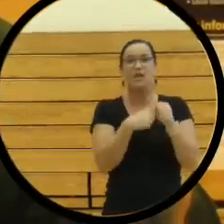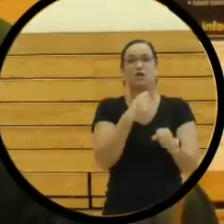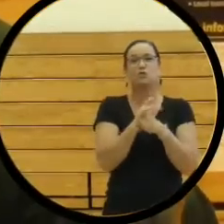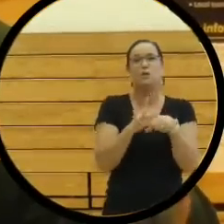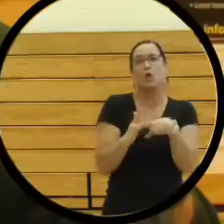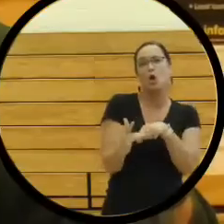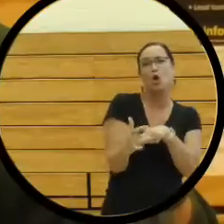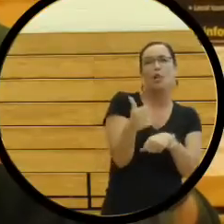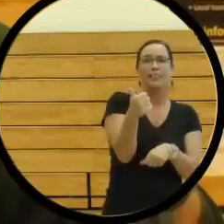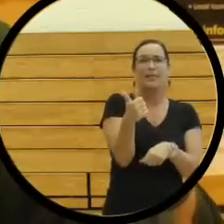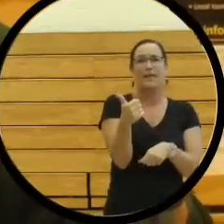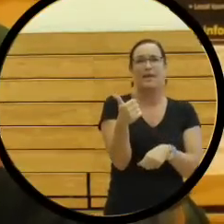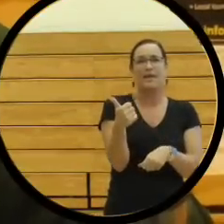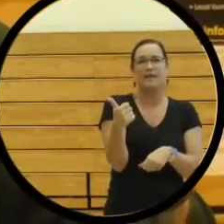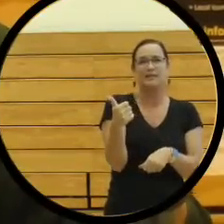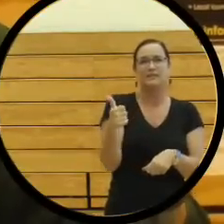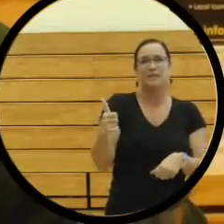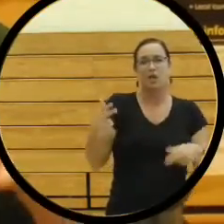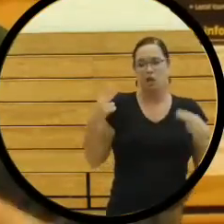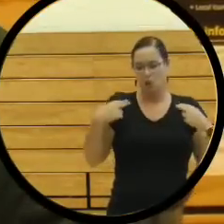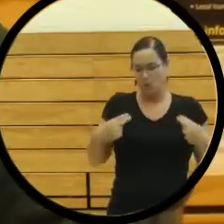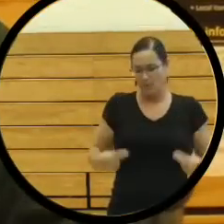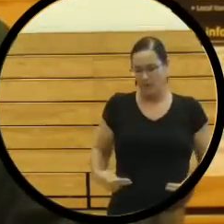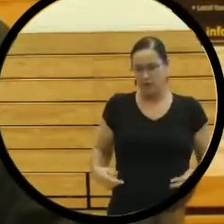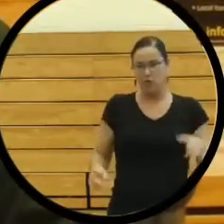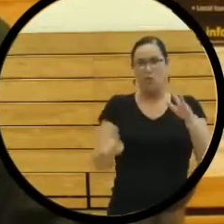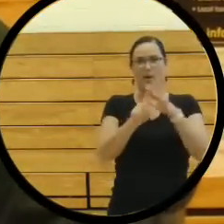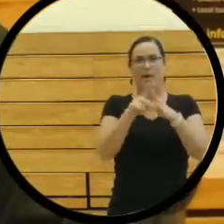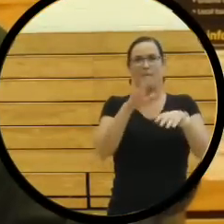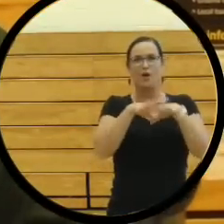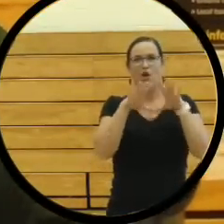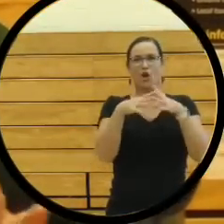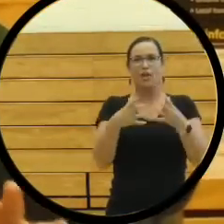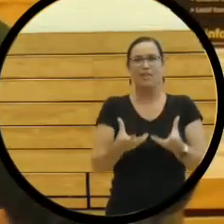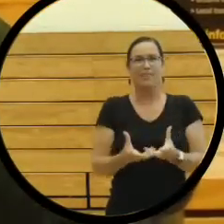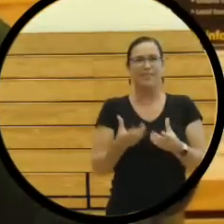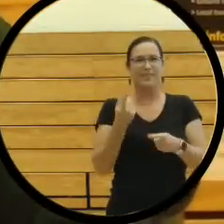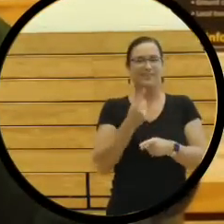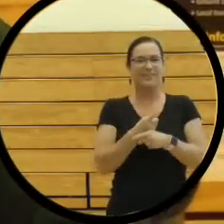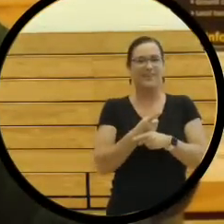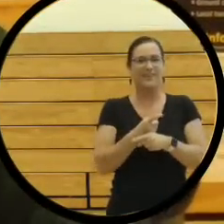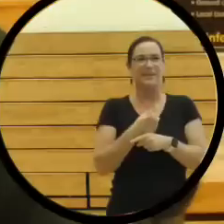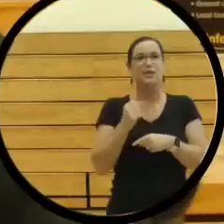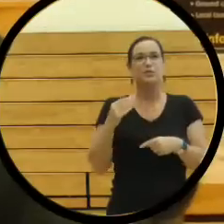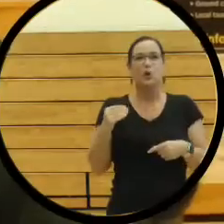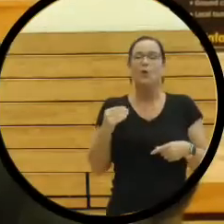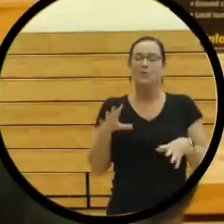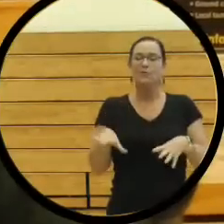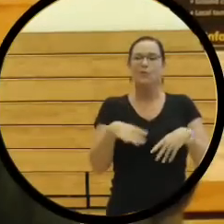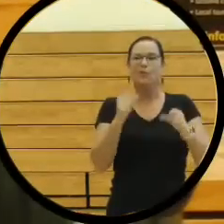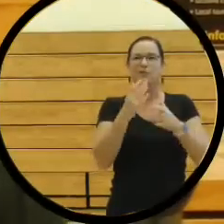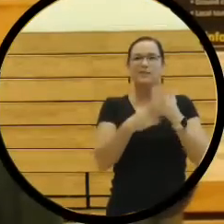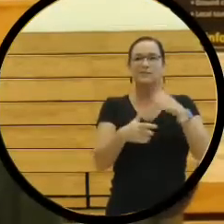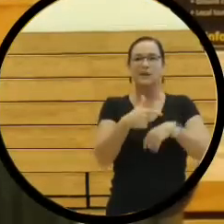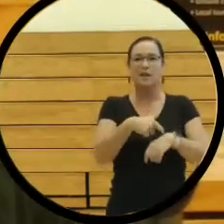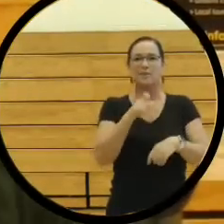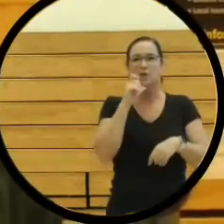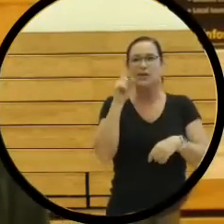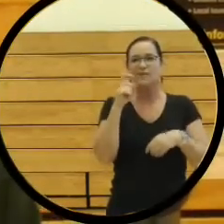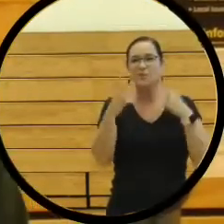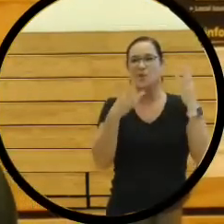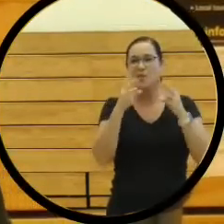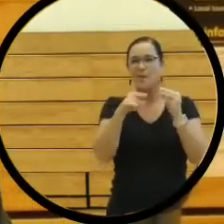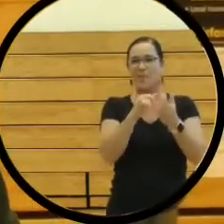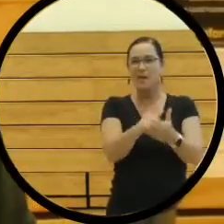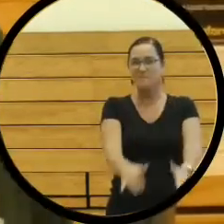earliest ancestors of early humans showed up on Earth, right? So it's a bit of time there, so you don't have to worry about that.